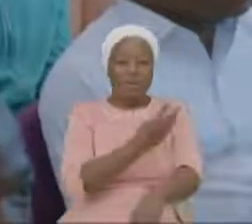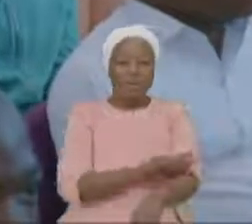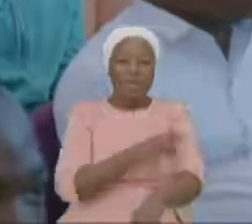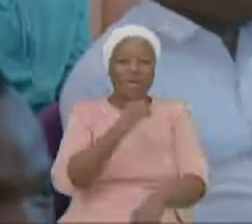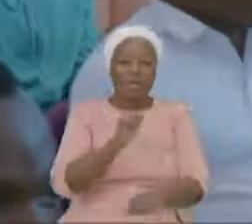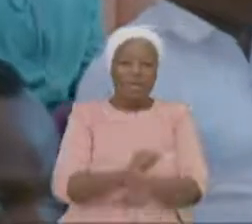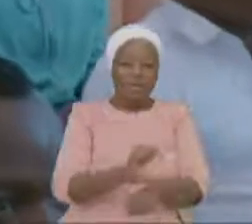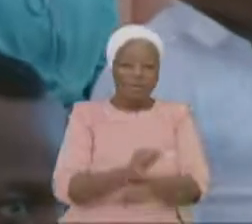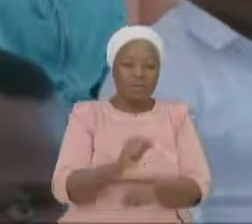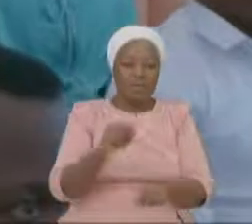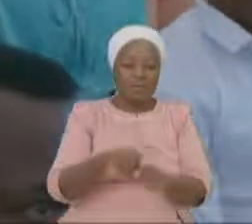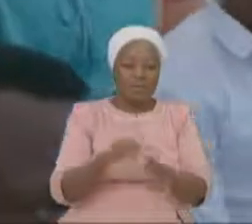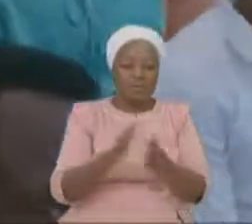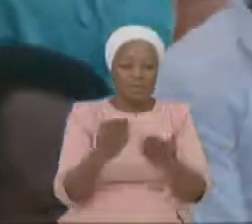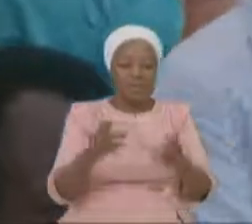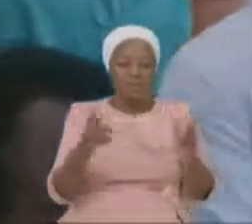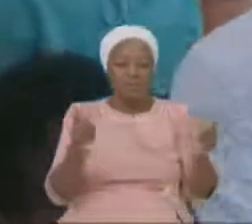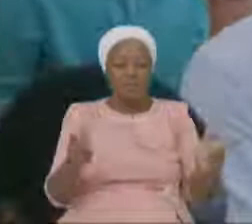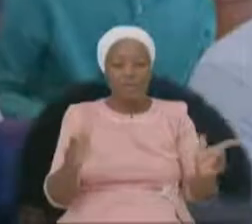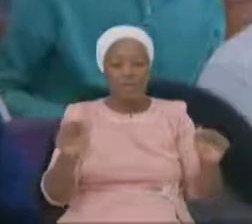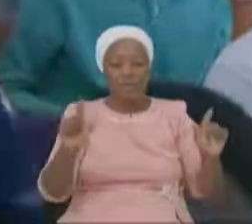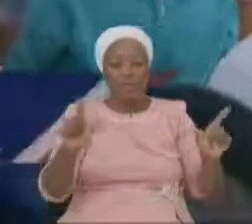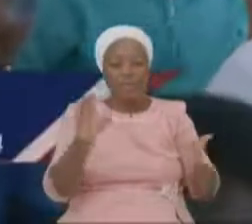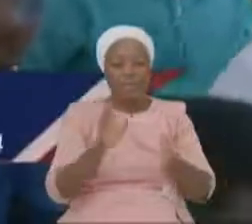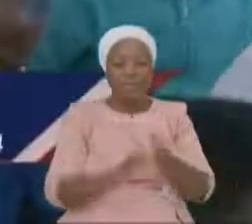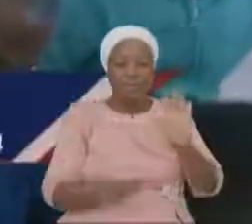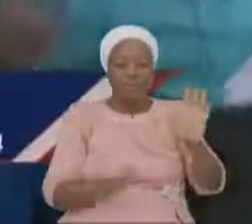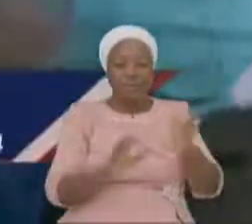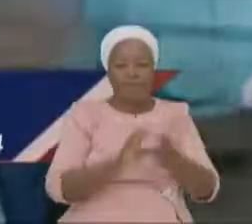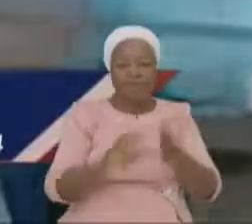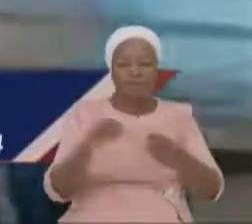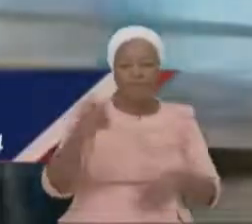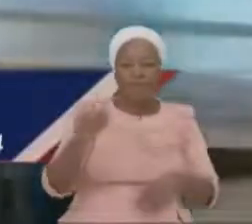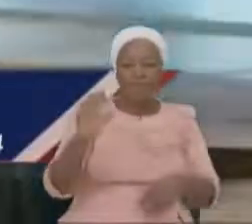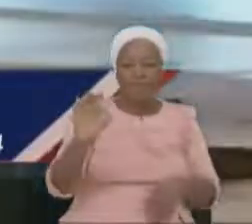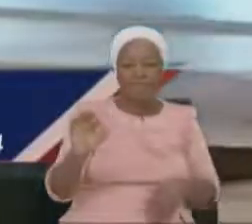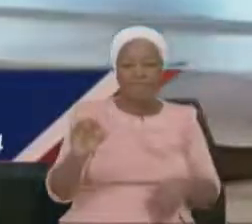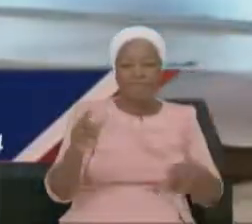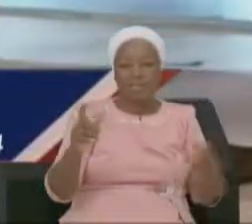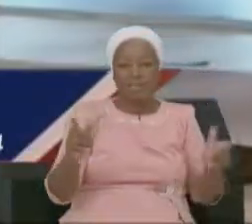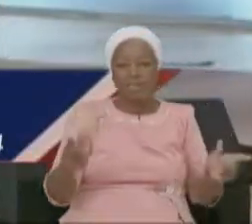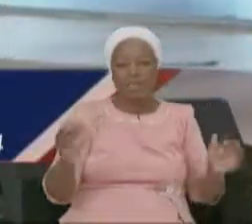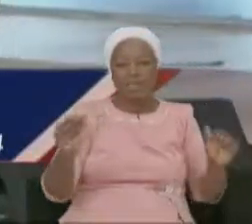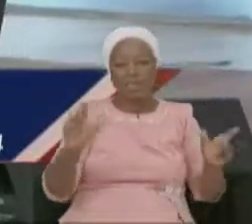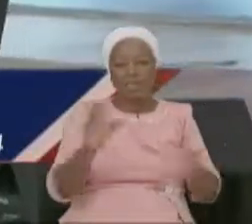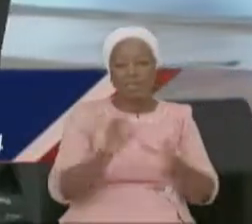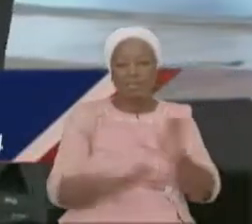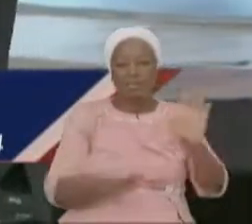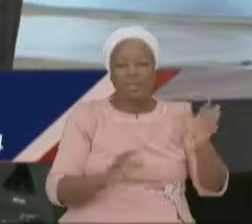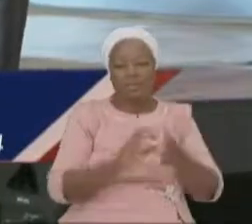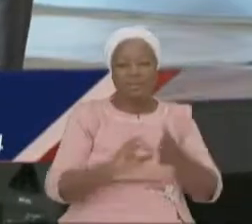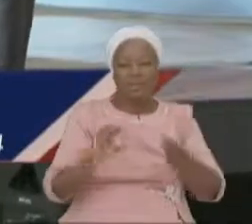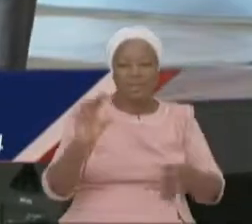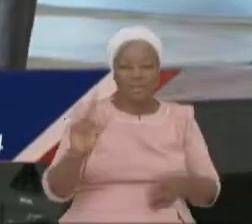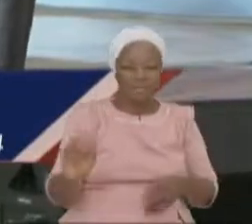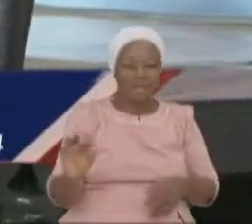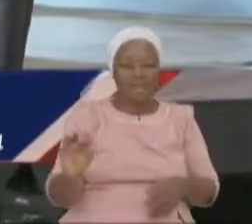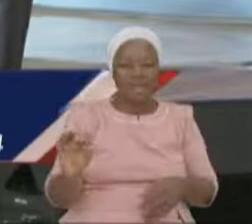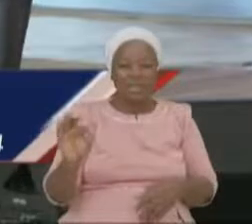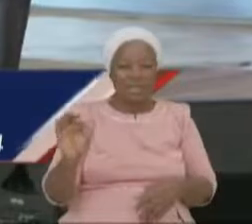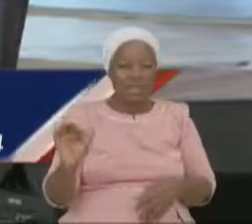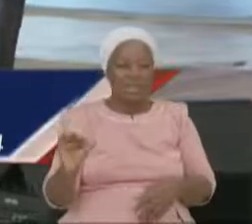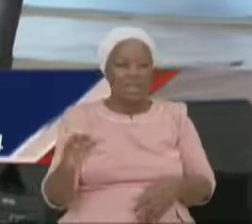chapter 5, reading from verse 19. Galatians 5, verse 19. Now the works of the flesh